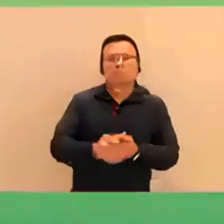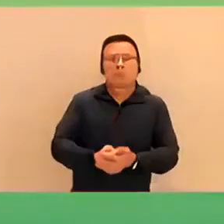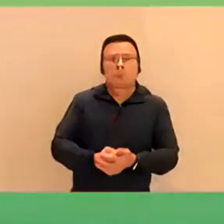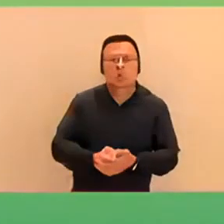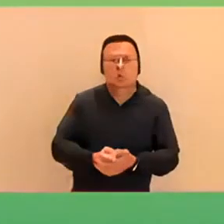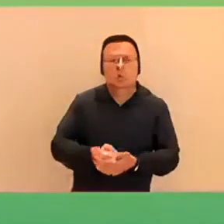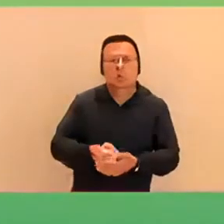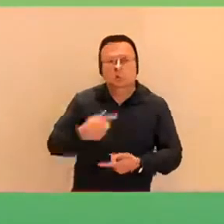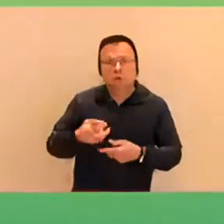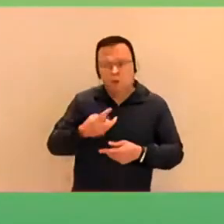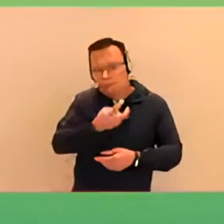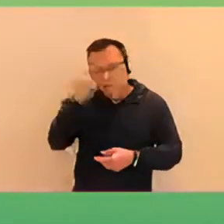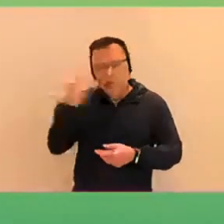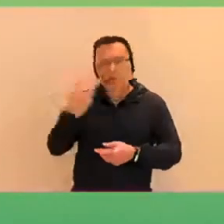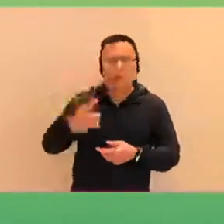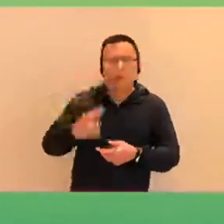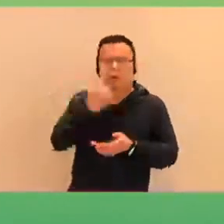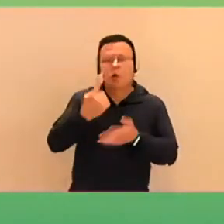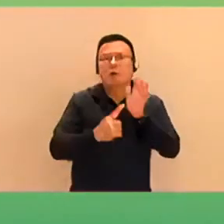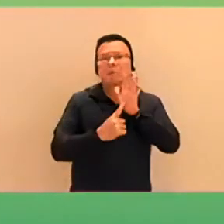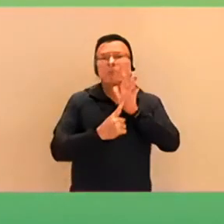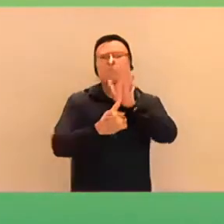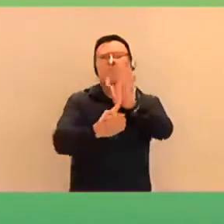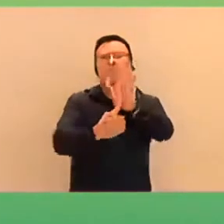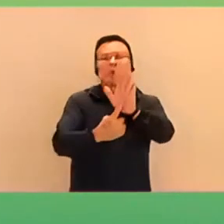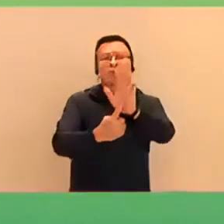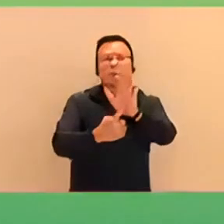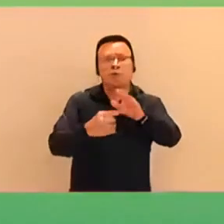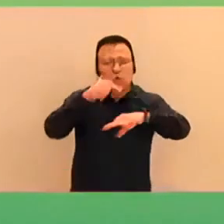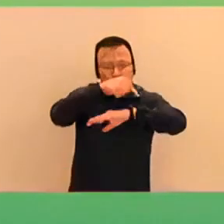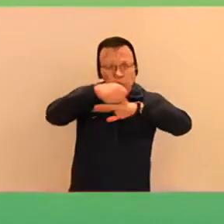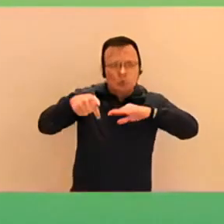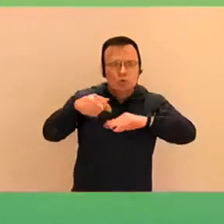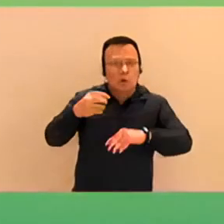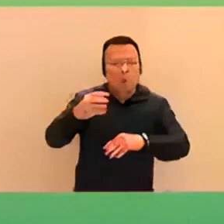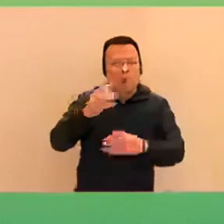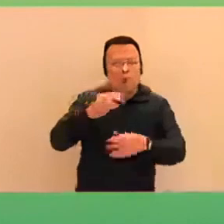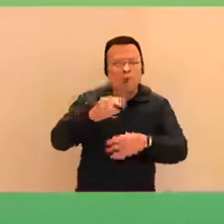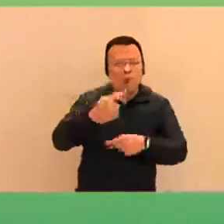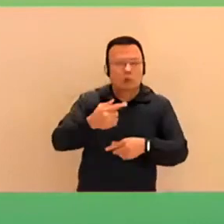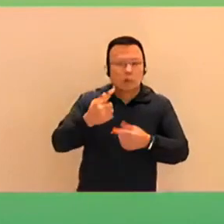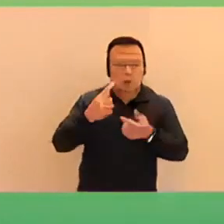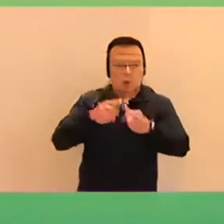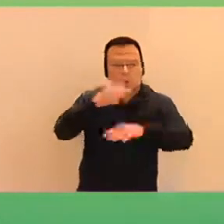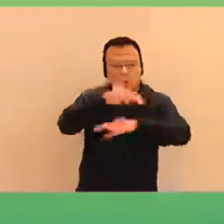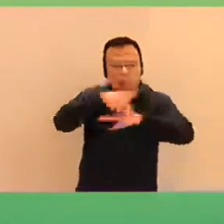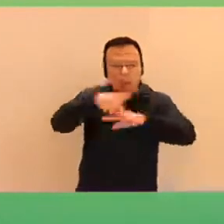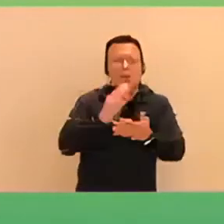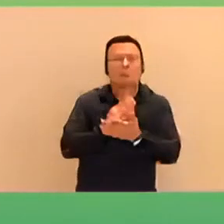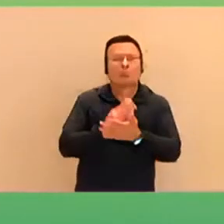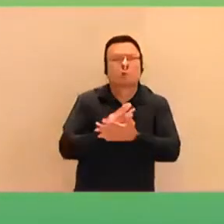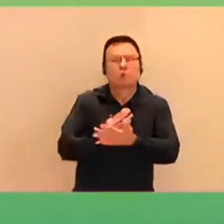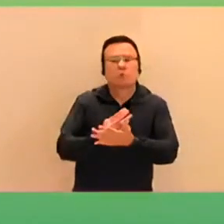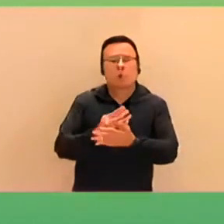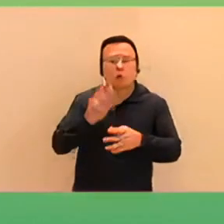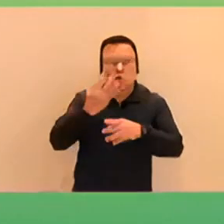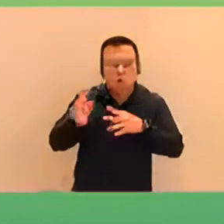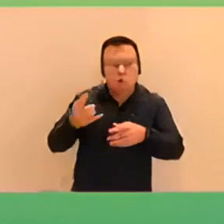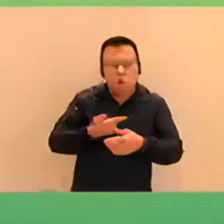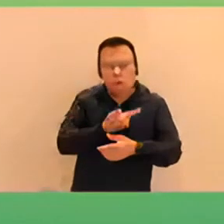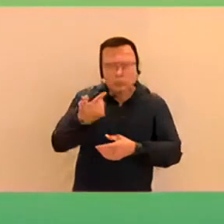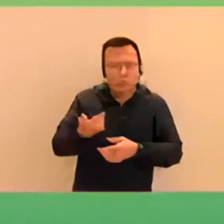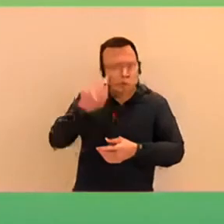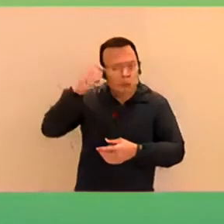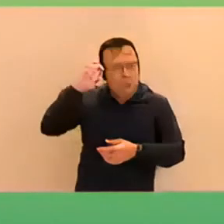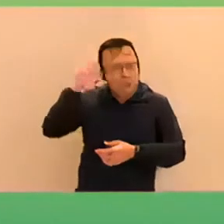it's not enough, so we do more and more investigation. For instance, here shows 8 office buildings